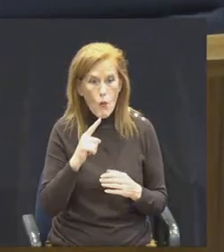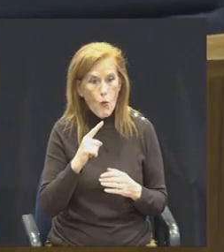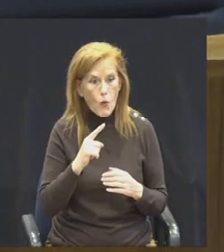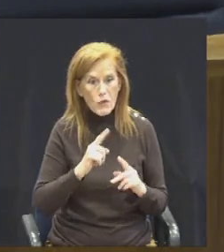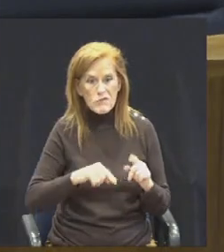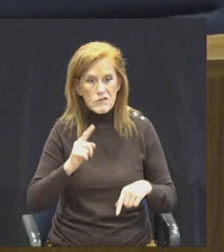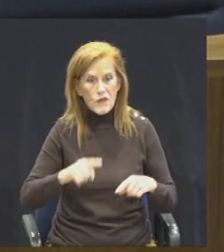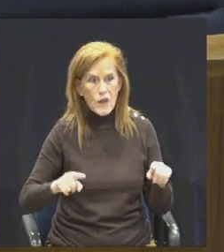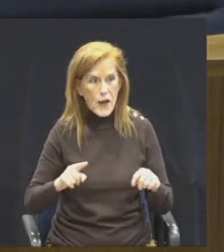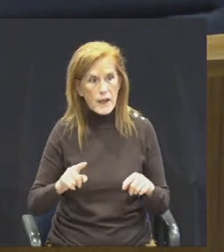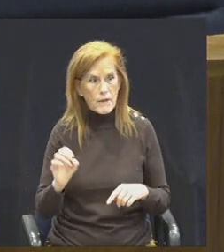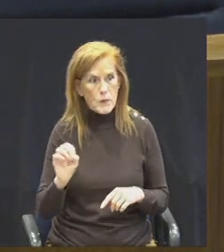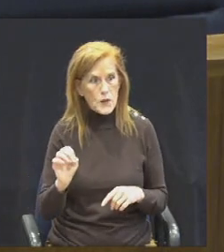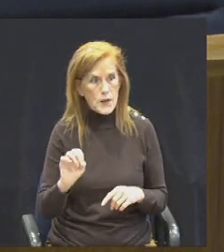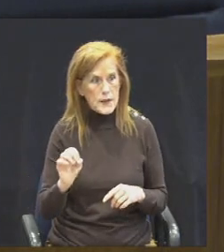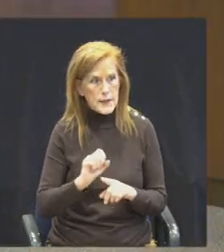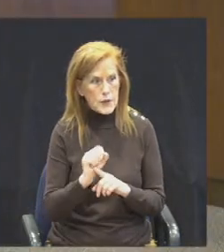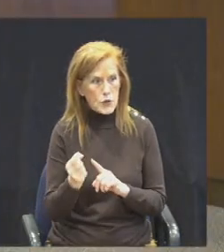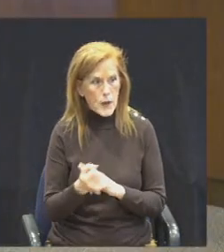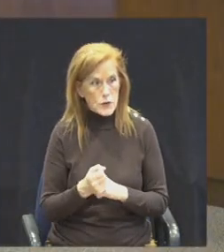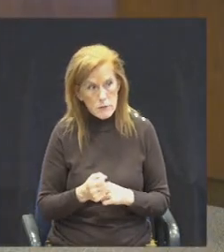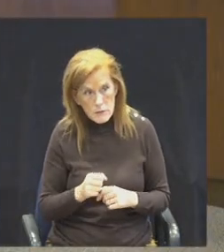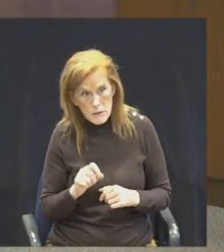you. Any questions?